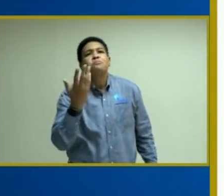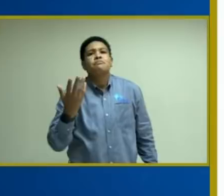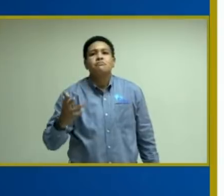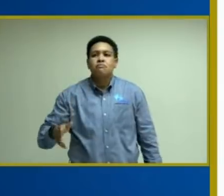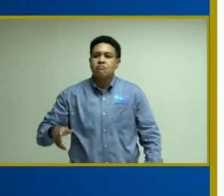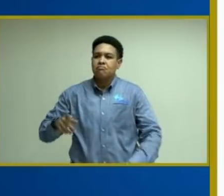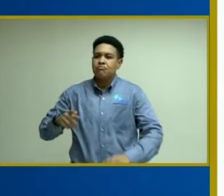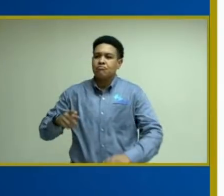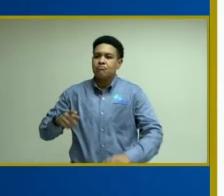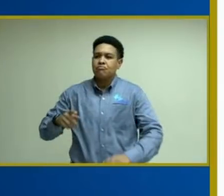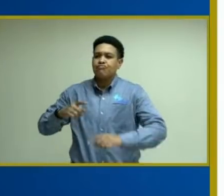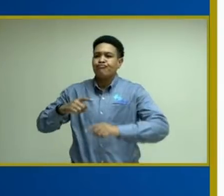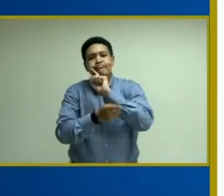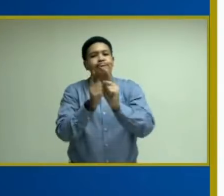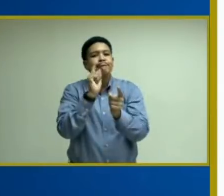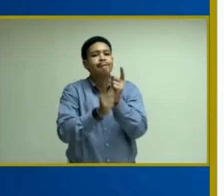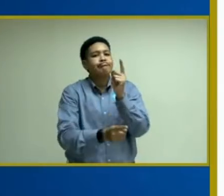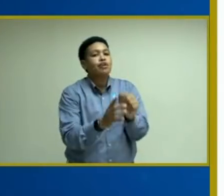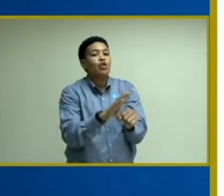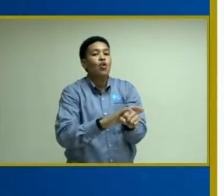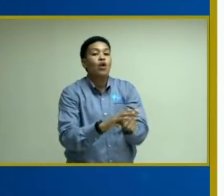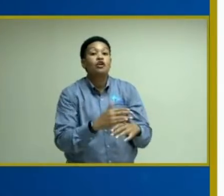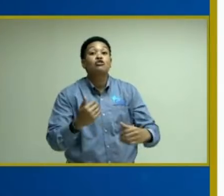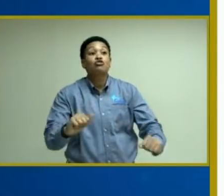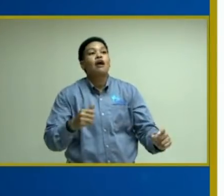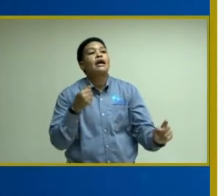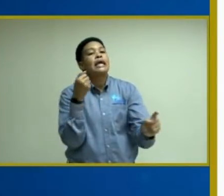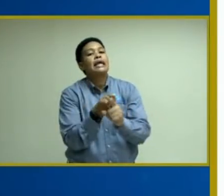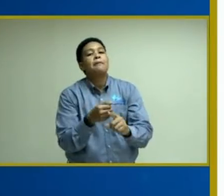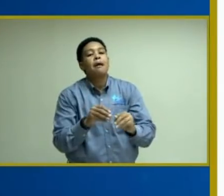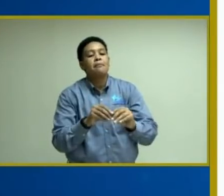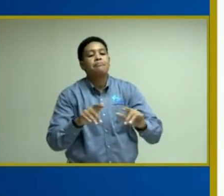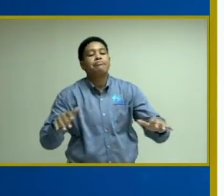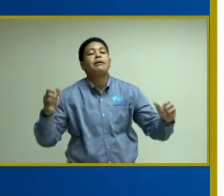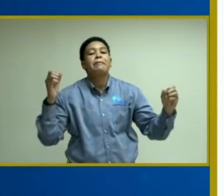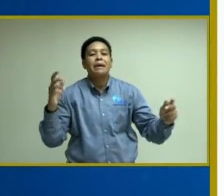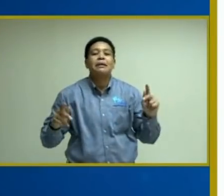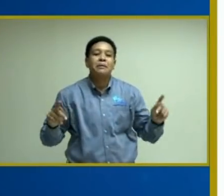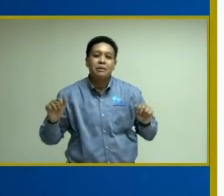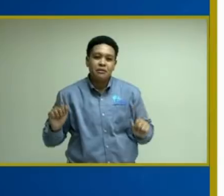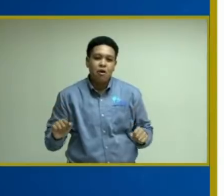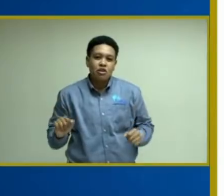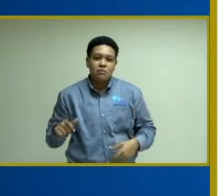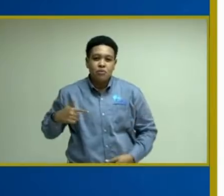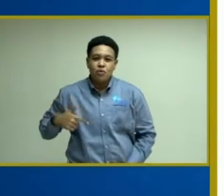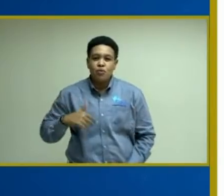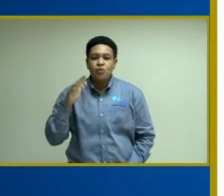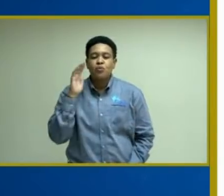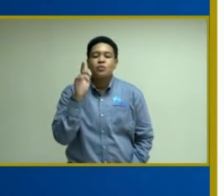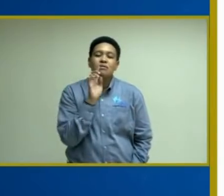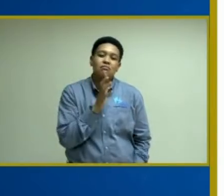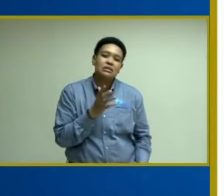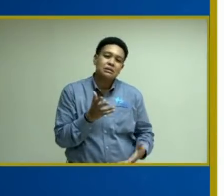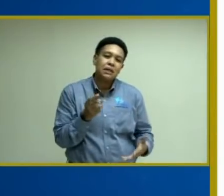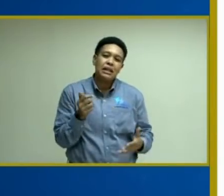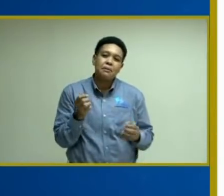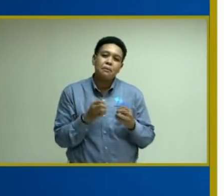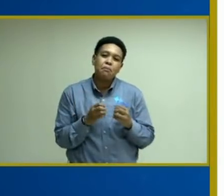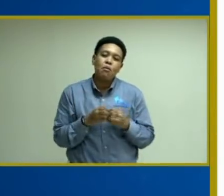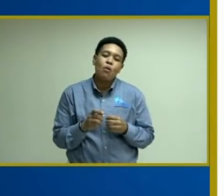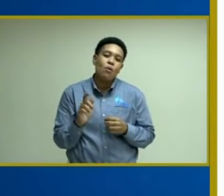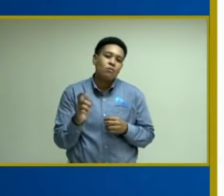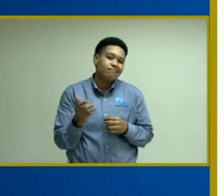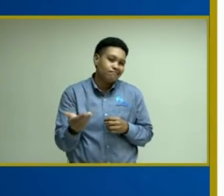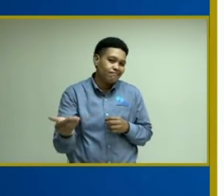as many persons the opportunity as possible to get vaccinated. And I'm going to speak a little more to that